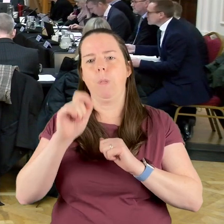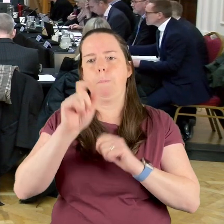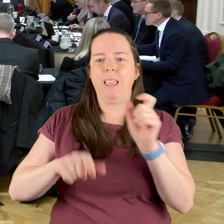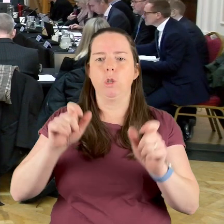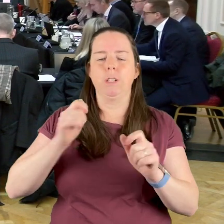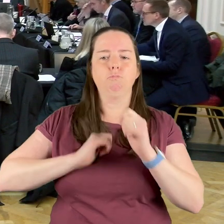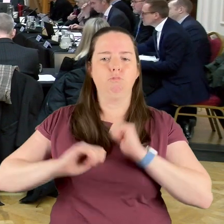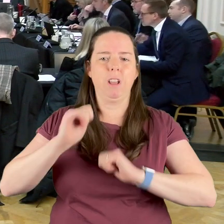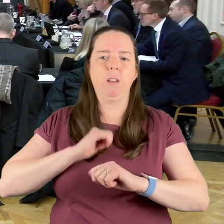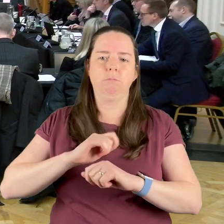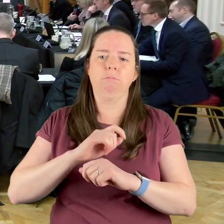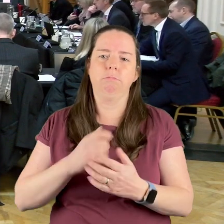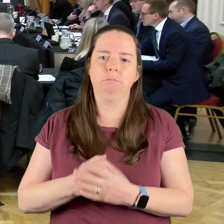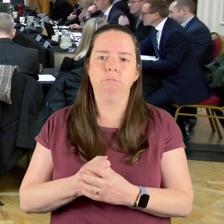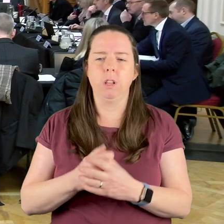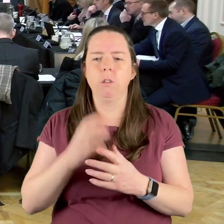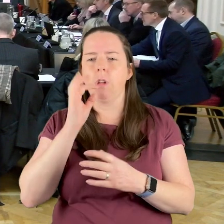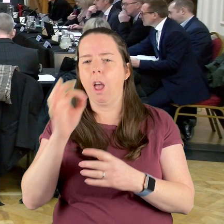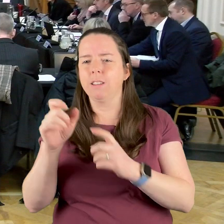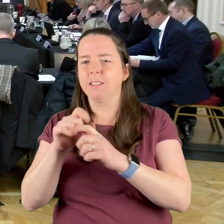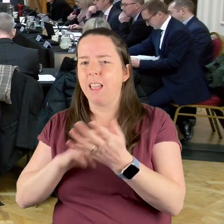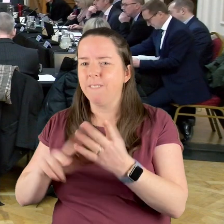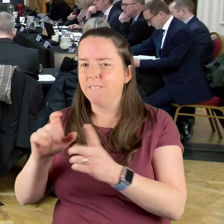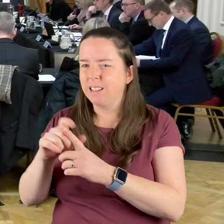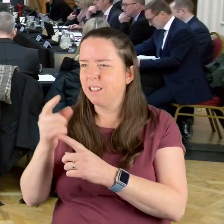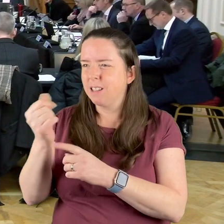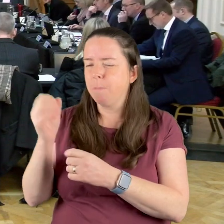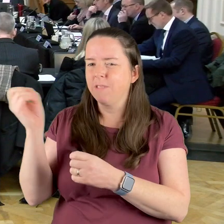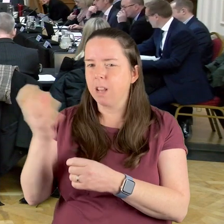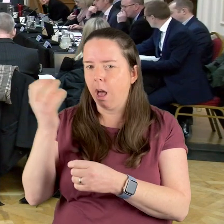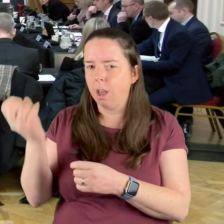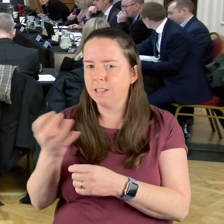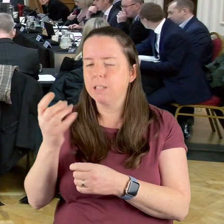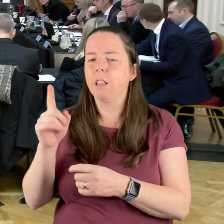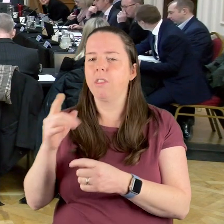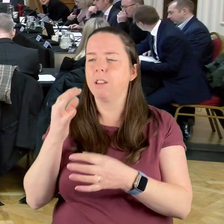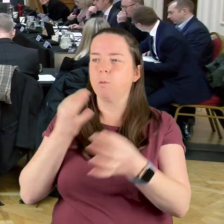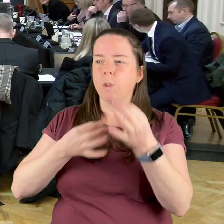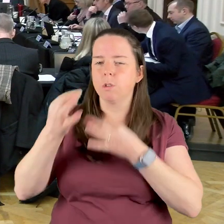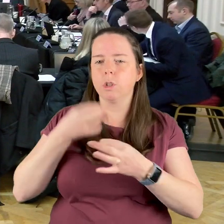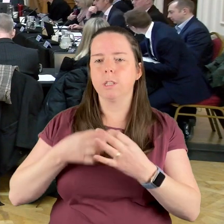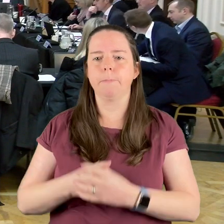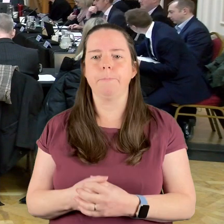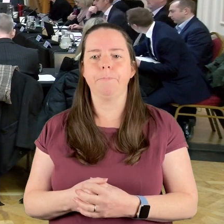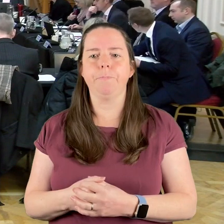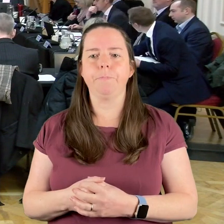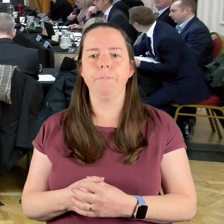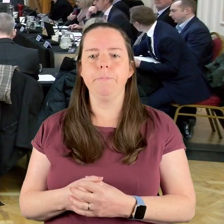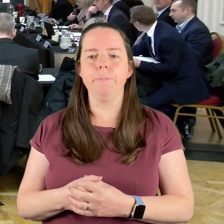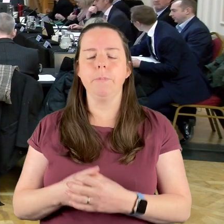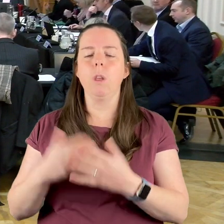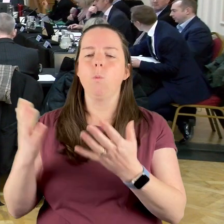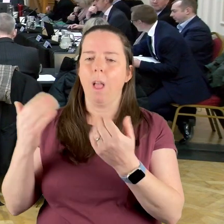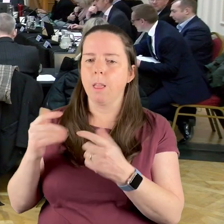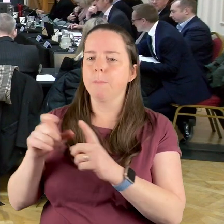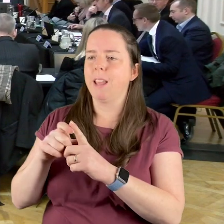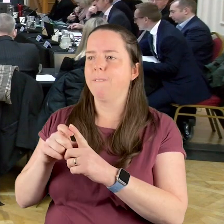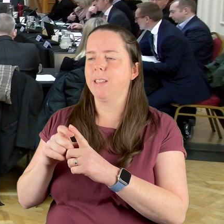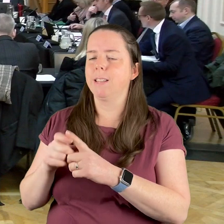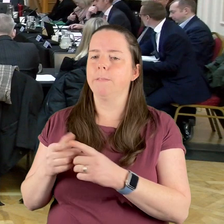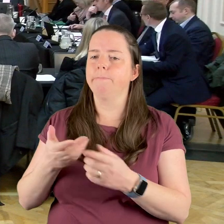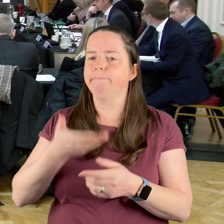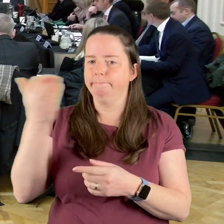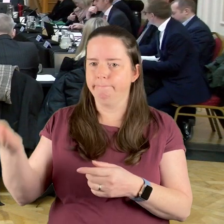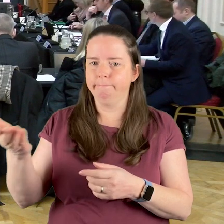hopefully we've done South West London and our patients and staff proud. But with that, I'm going to ask David if he'll just do some